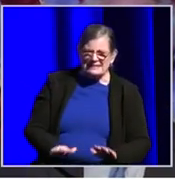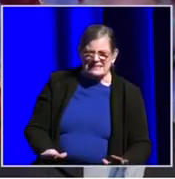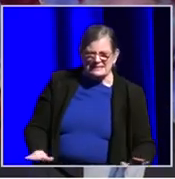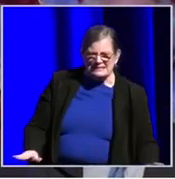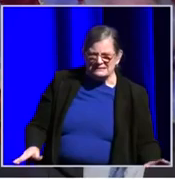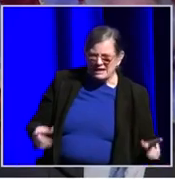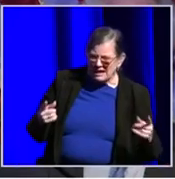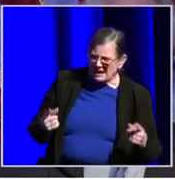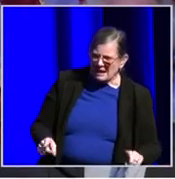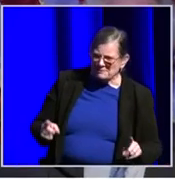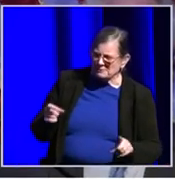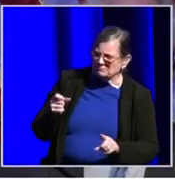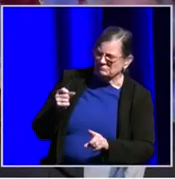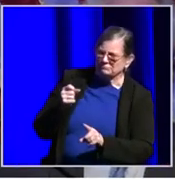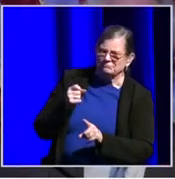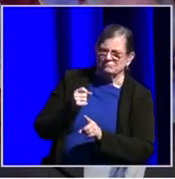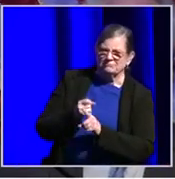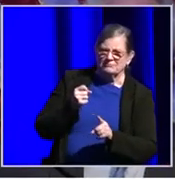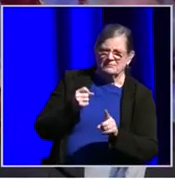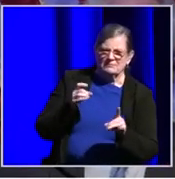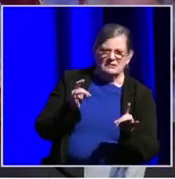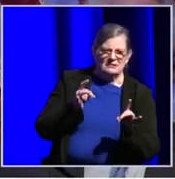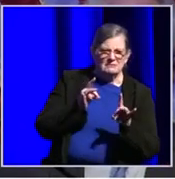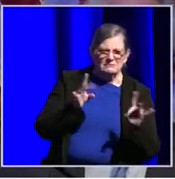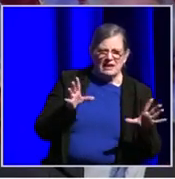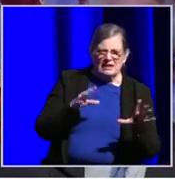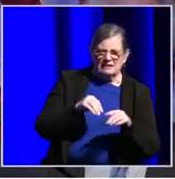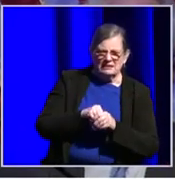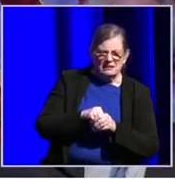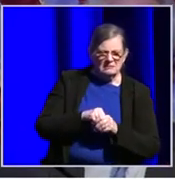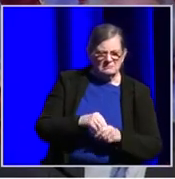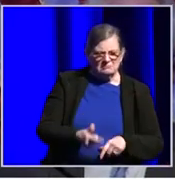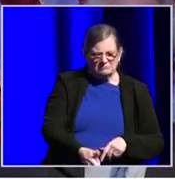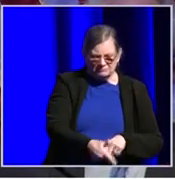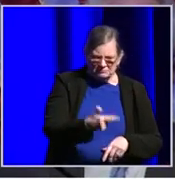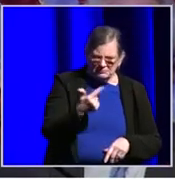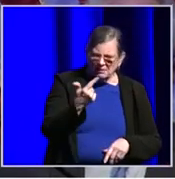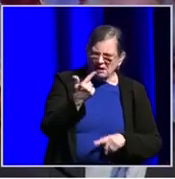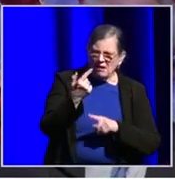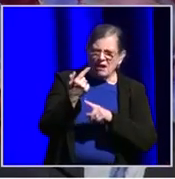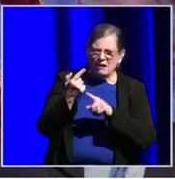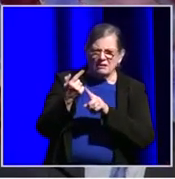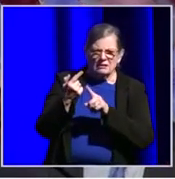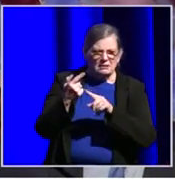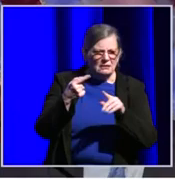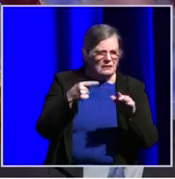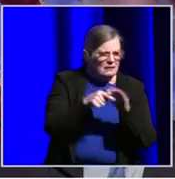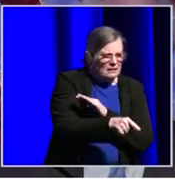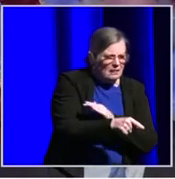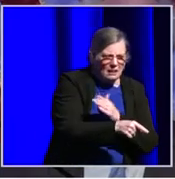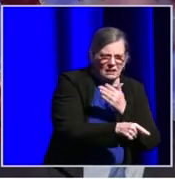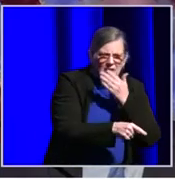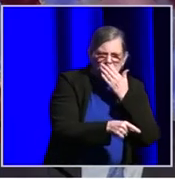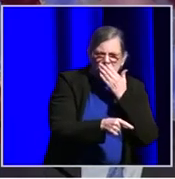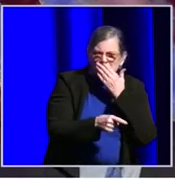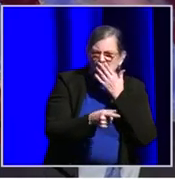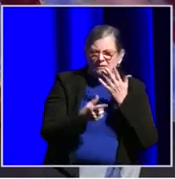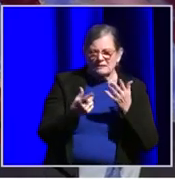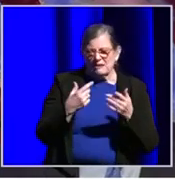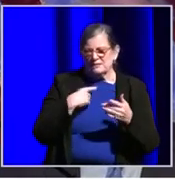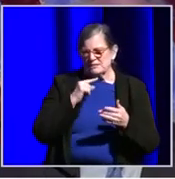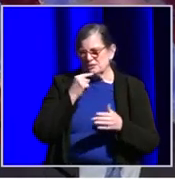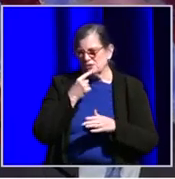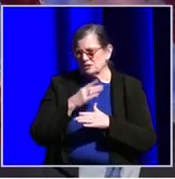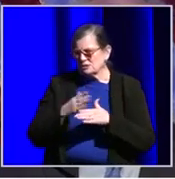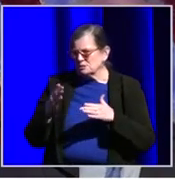offense or uses a gun in our city, too often there is no consequence. When we send